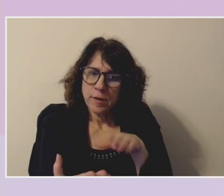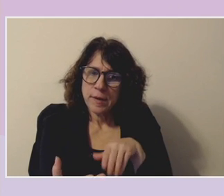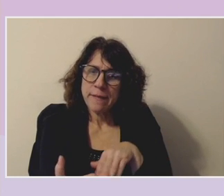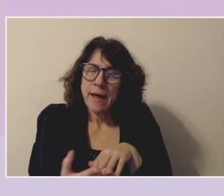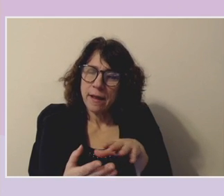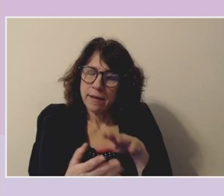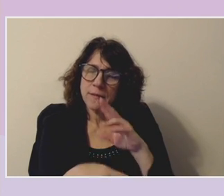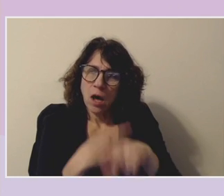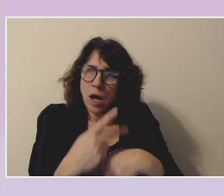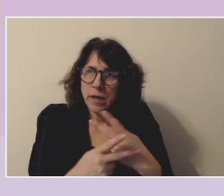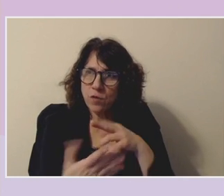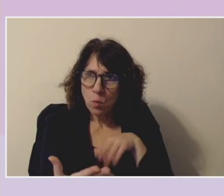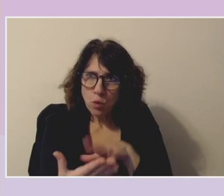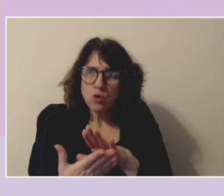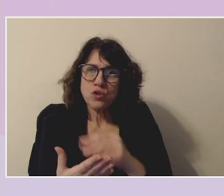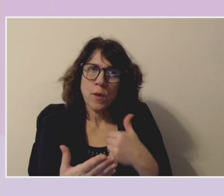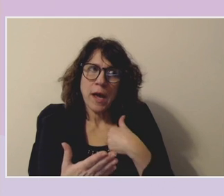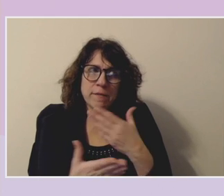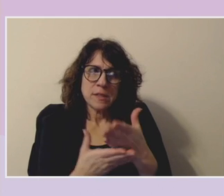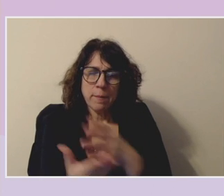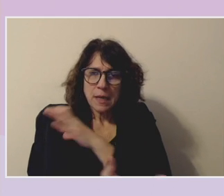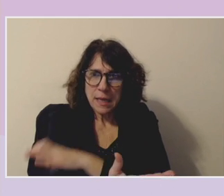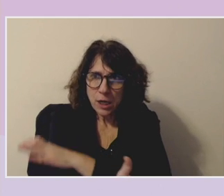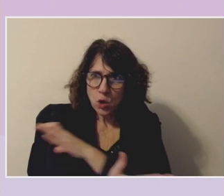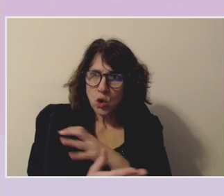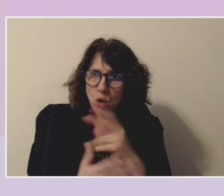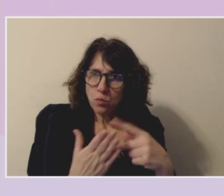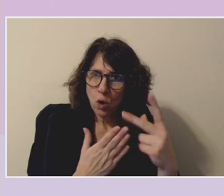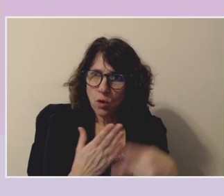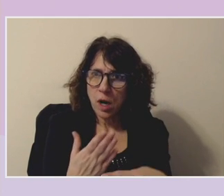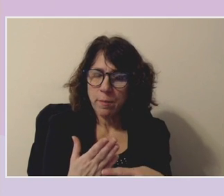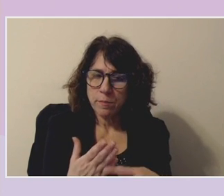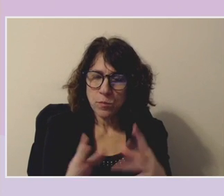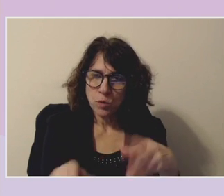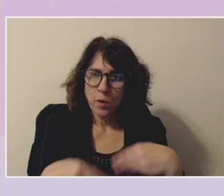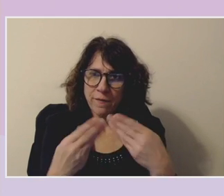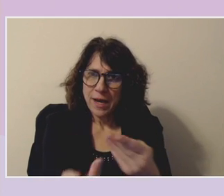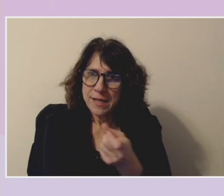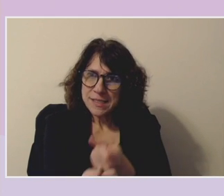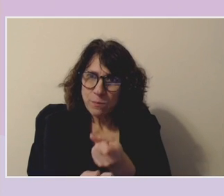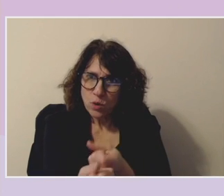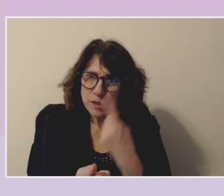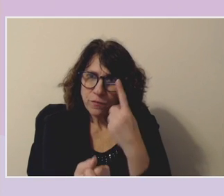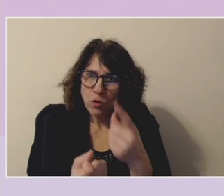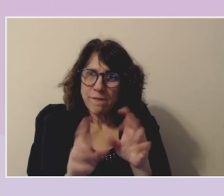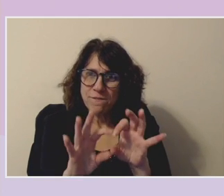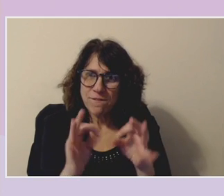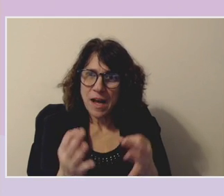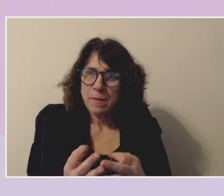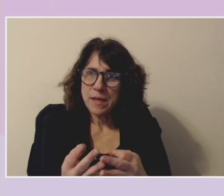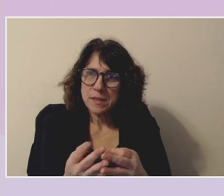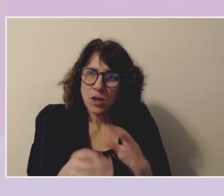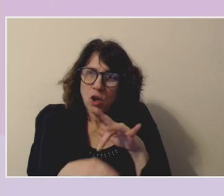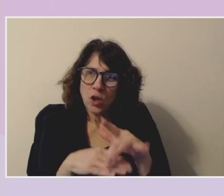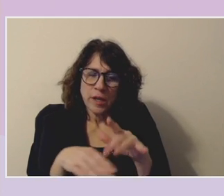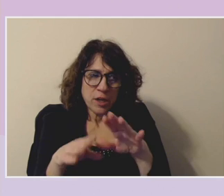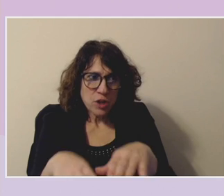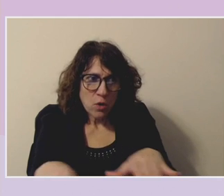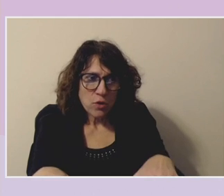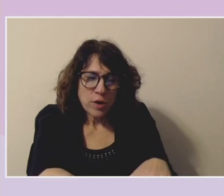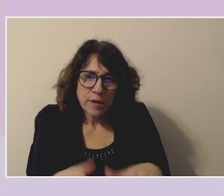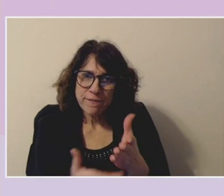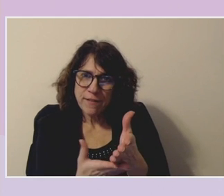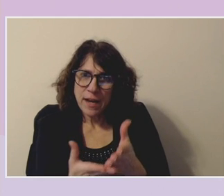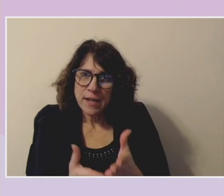having some clinical programming to provide supports to families in that early childhood space. And I really think one